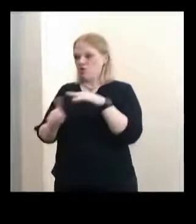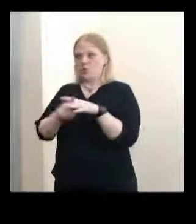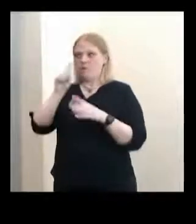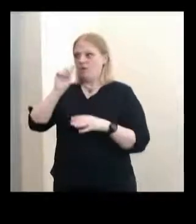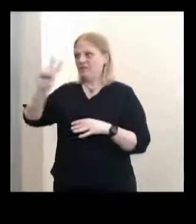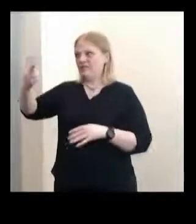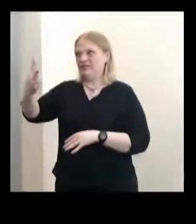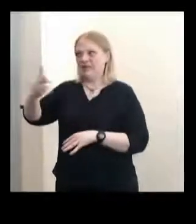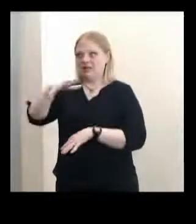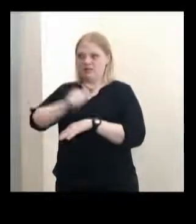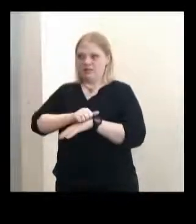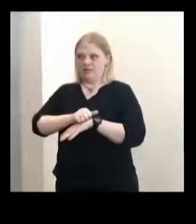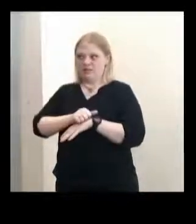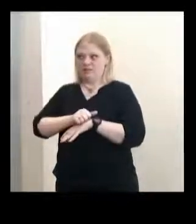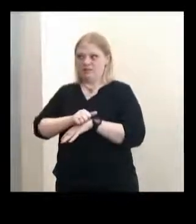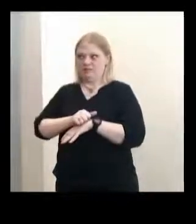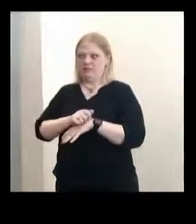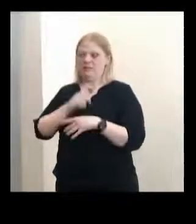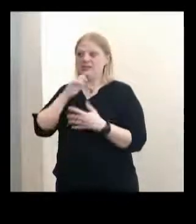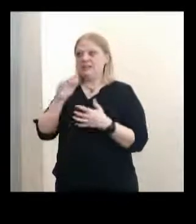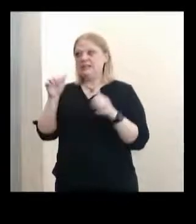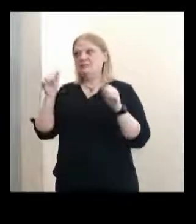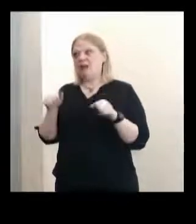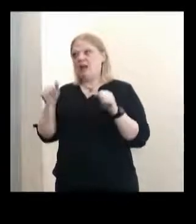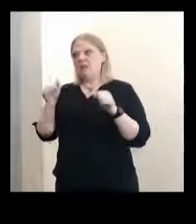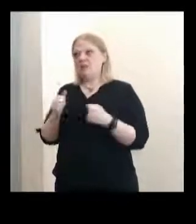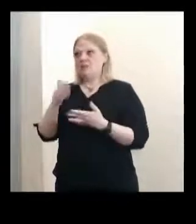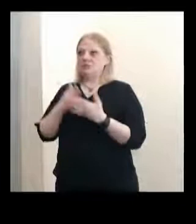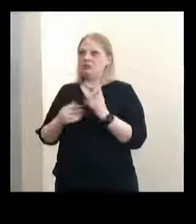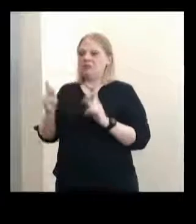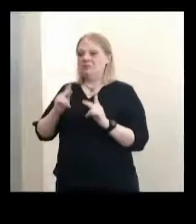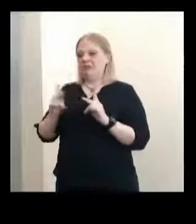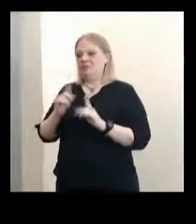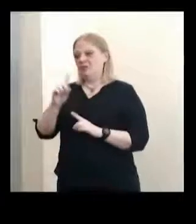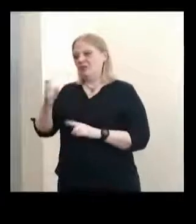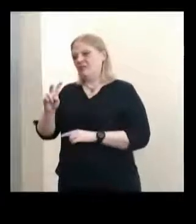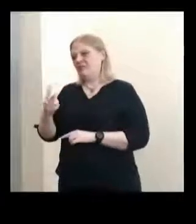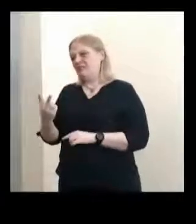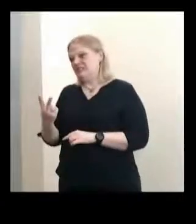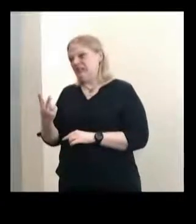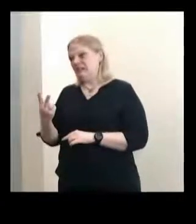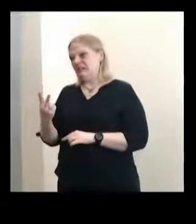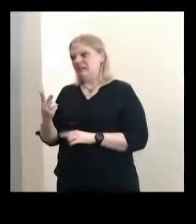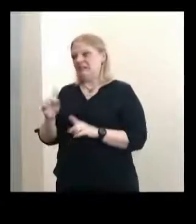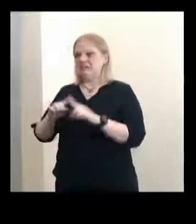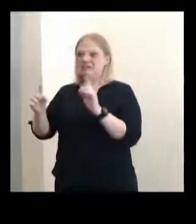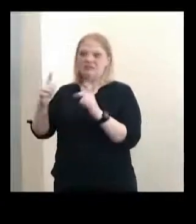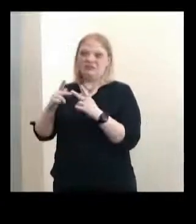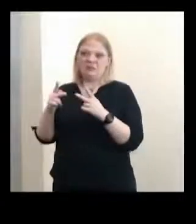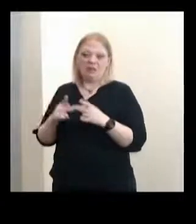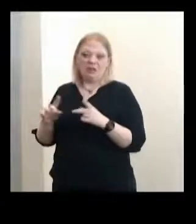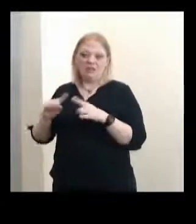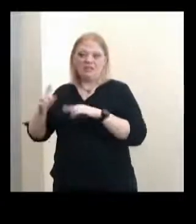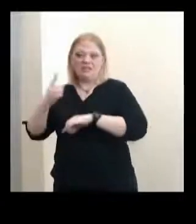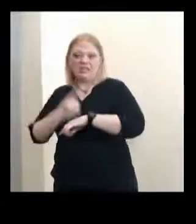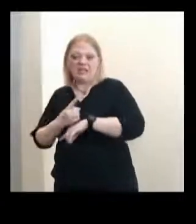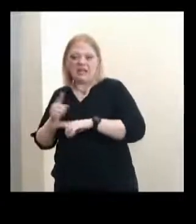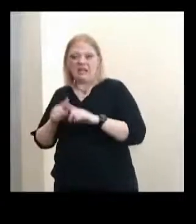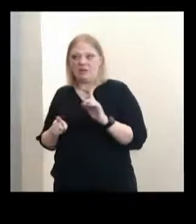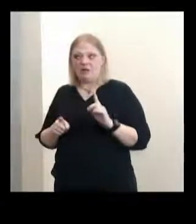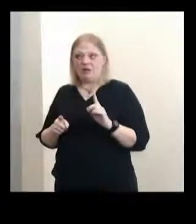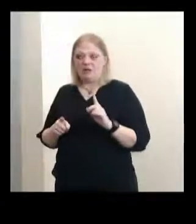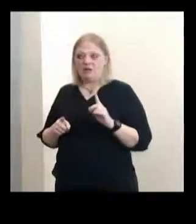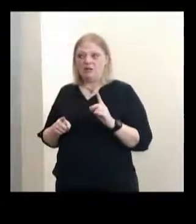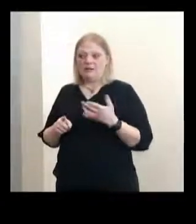appointment. And granted, it's possible some of those individuals are given their second dose somewhere else on another day. But given the